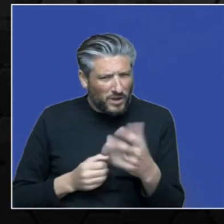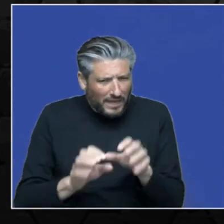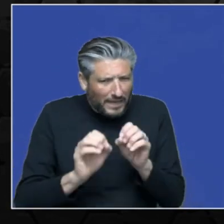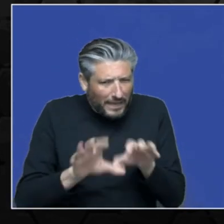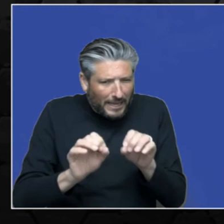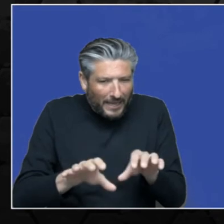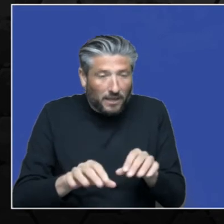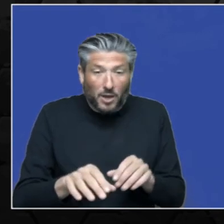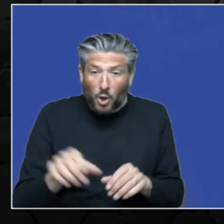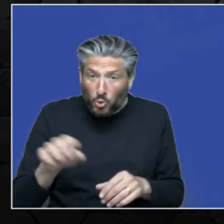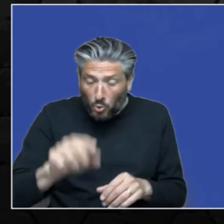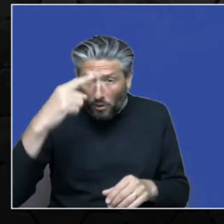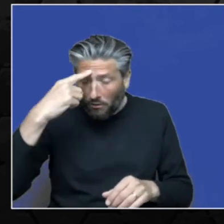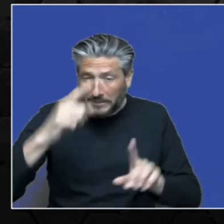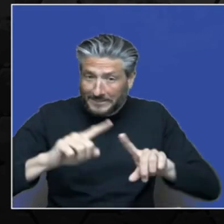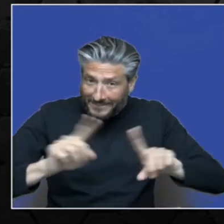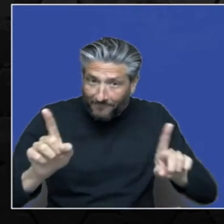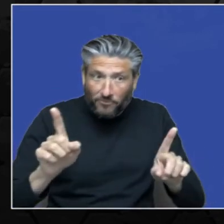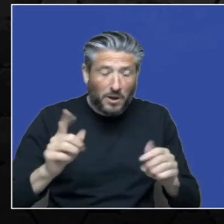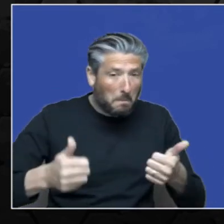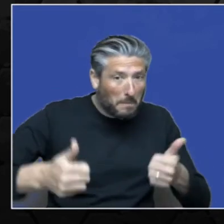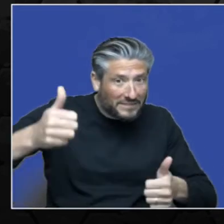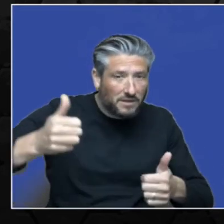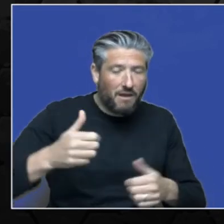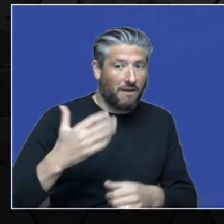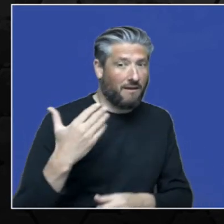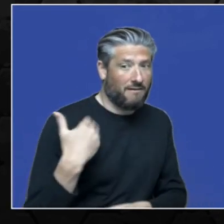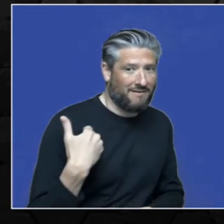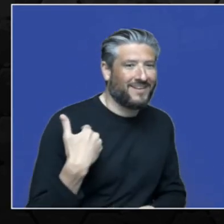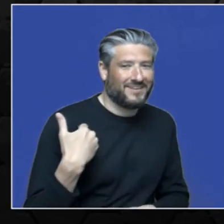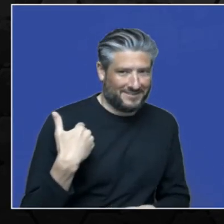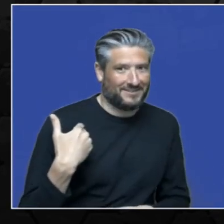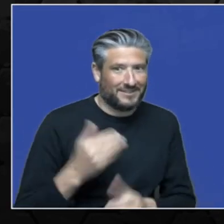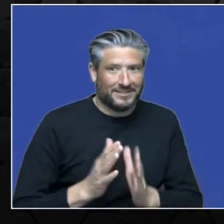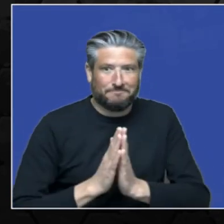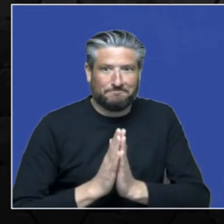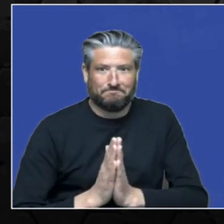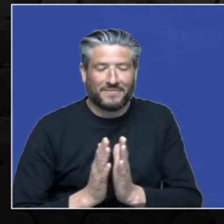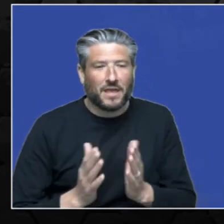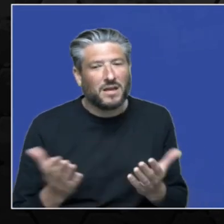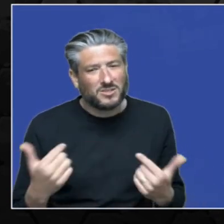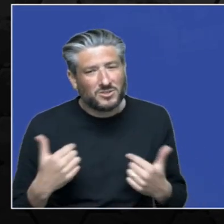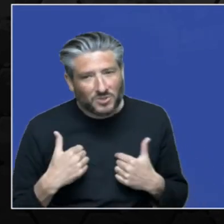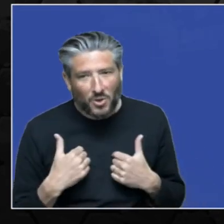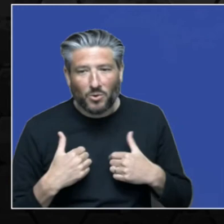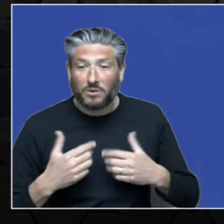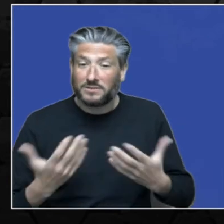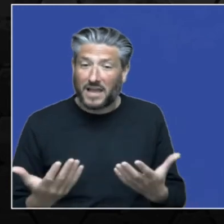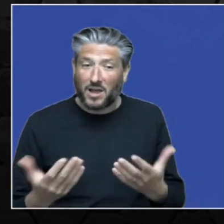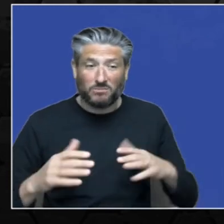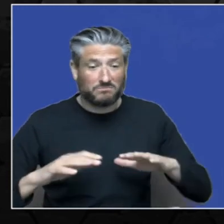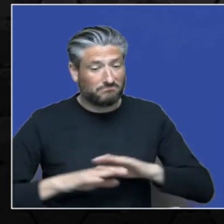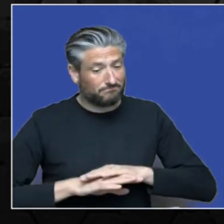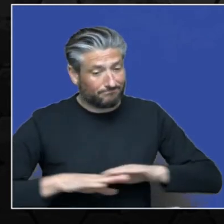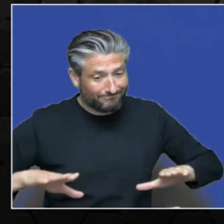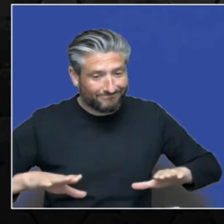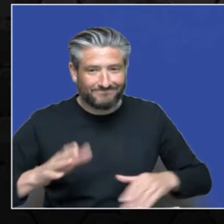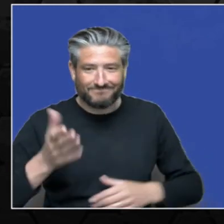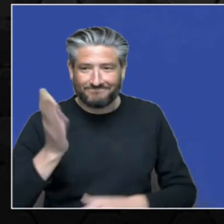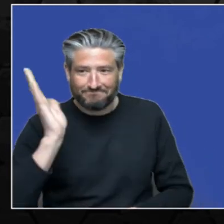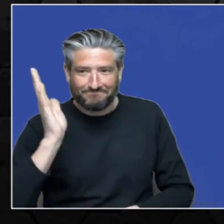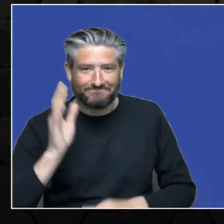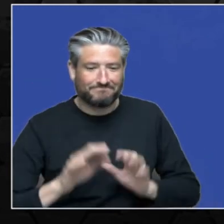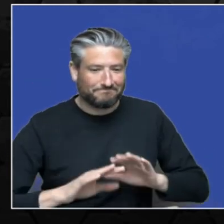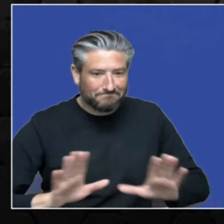And yeah, I'm Saminar Praju. I'm an third year undergrad. And yeah, any